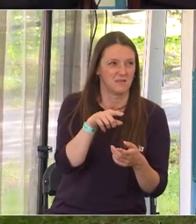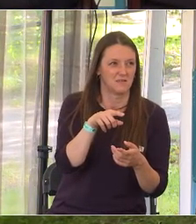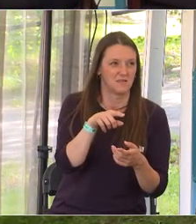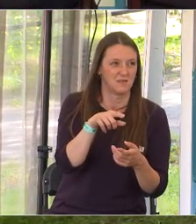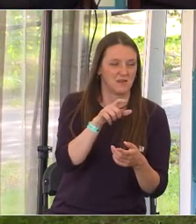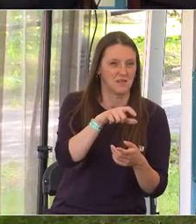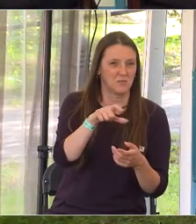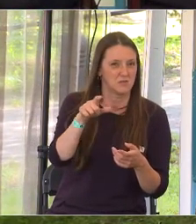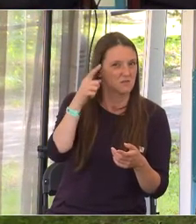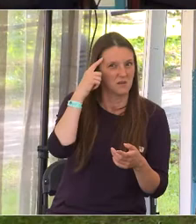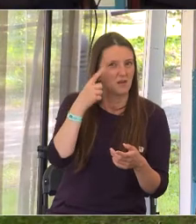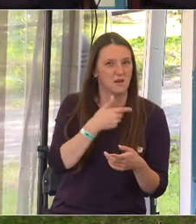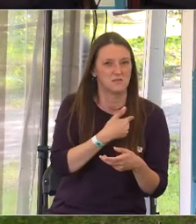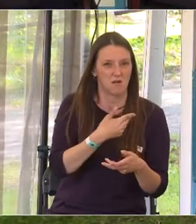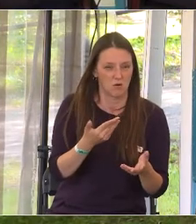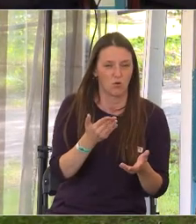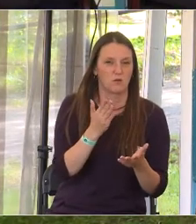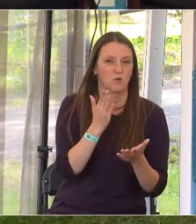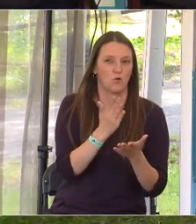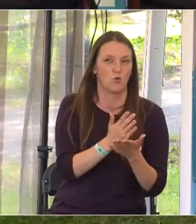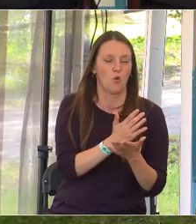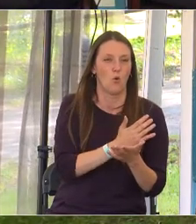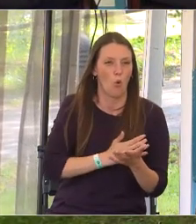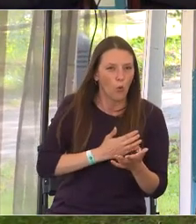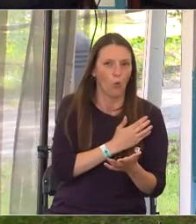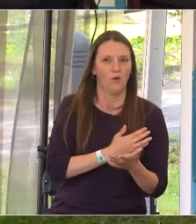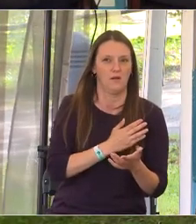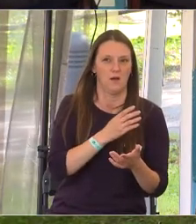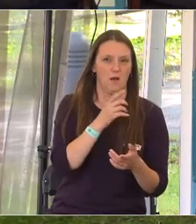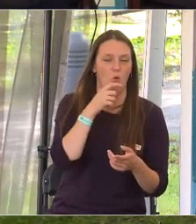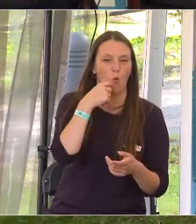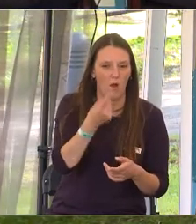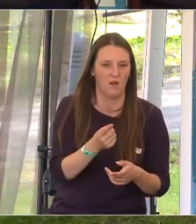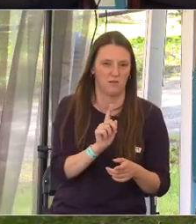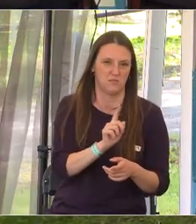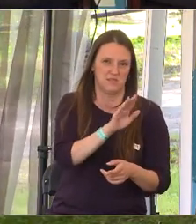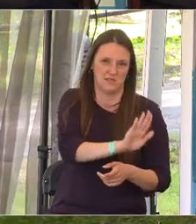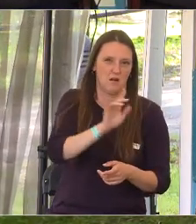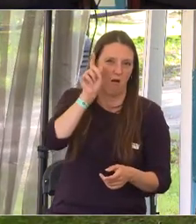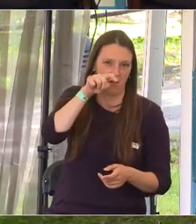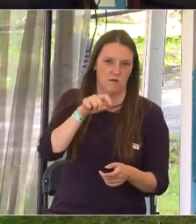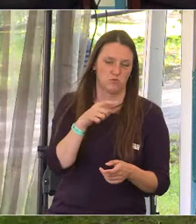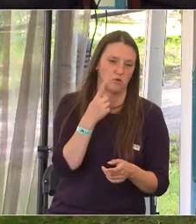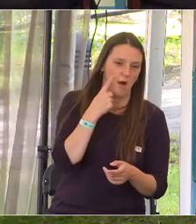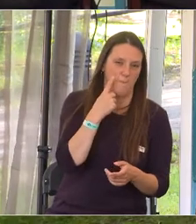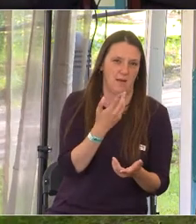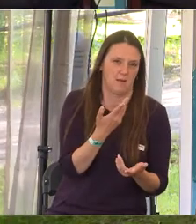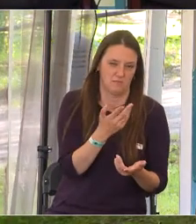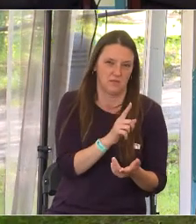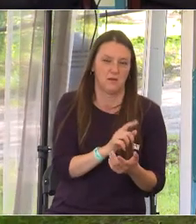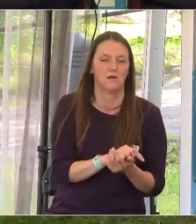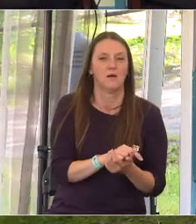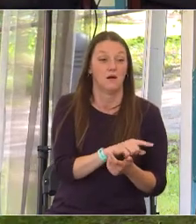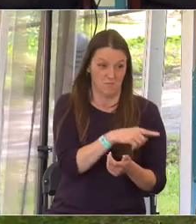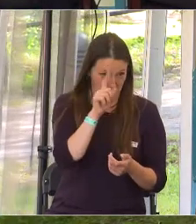important for them, because it's really important they do say that. Okay. which part of the thing that you do, or you have to set it